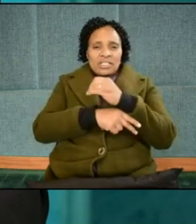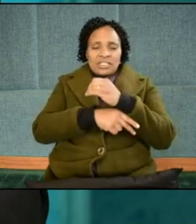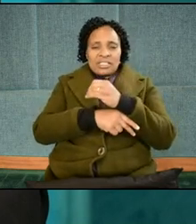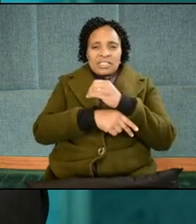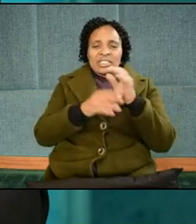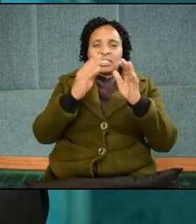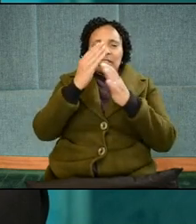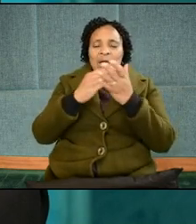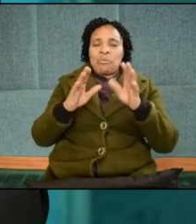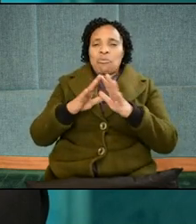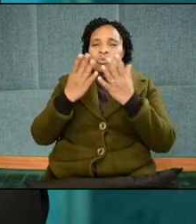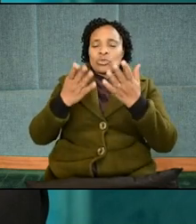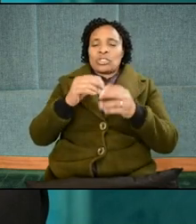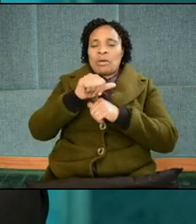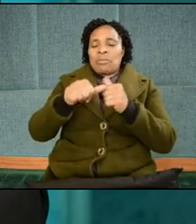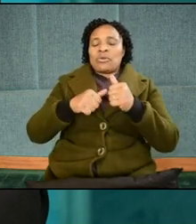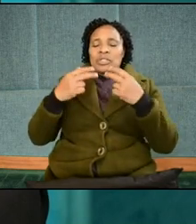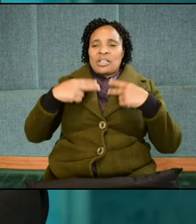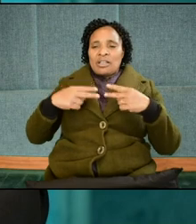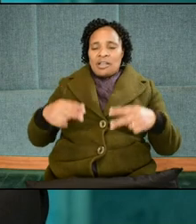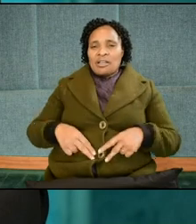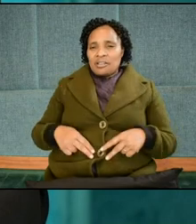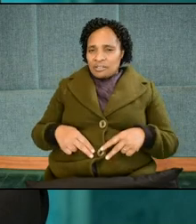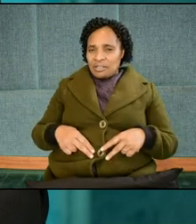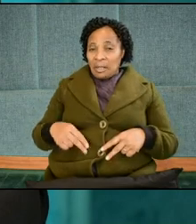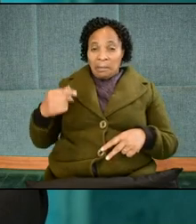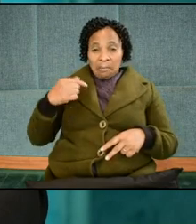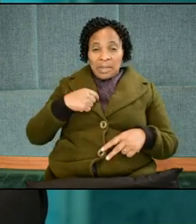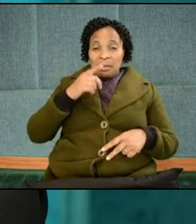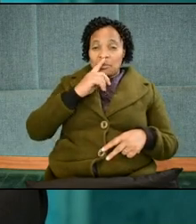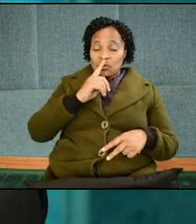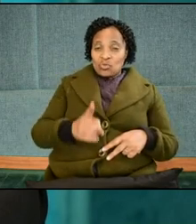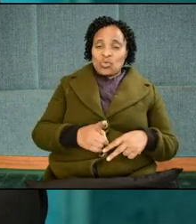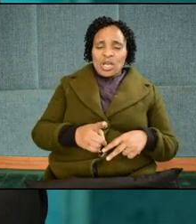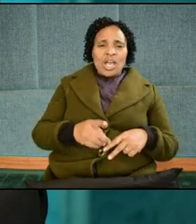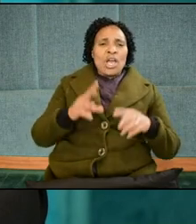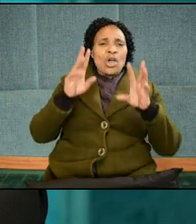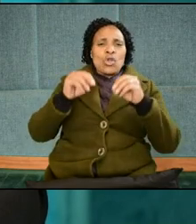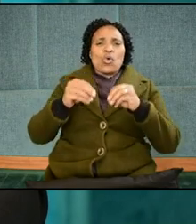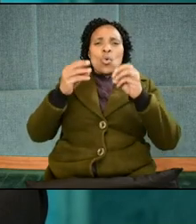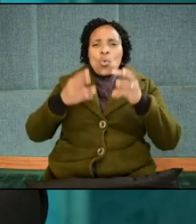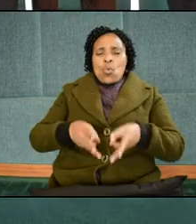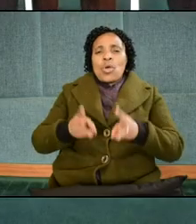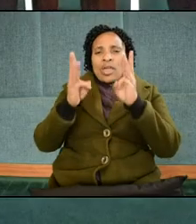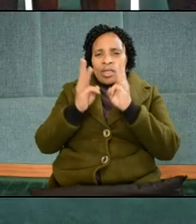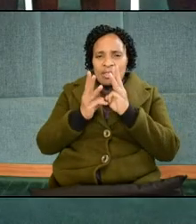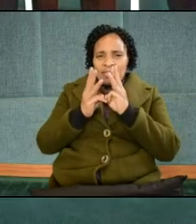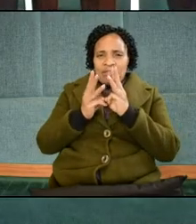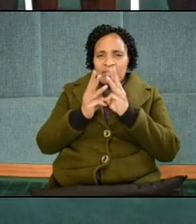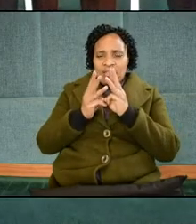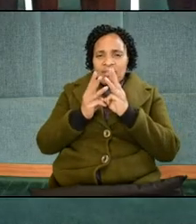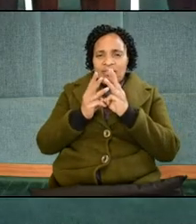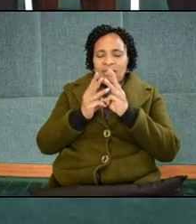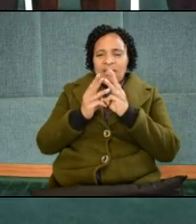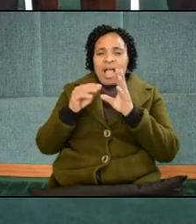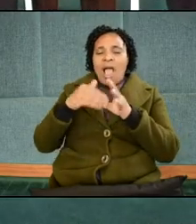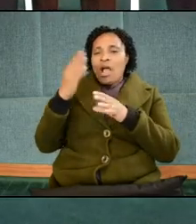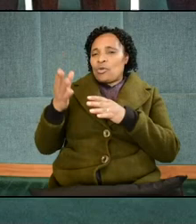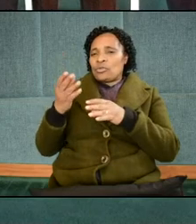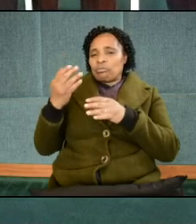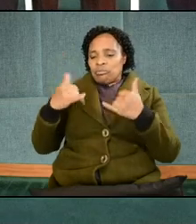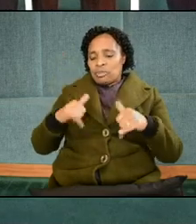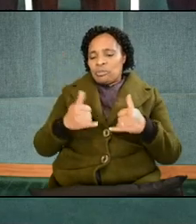and some books about health. So I am sure there is no way you can get. I